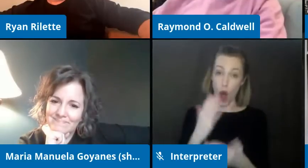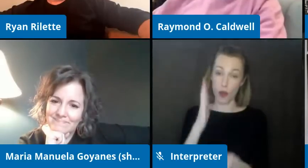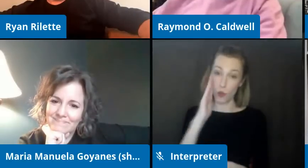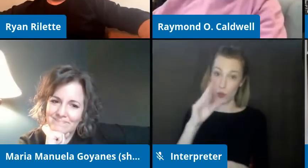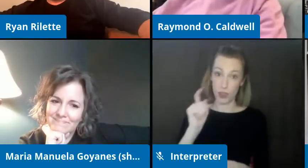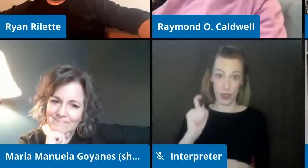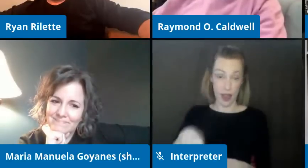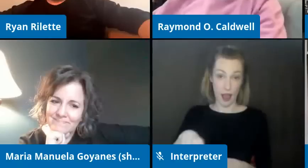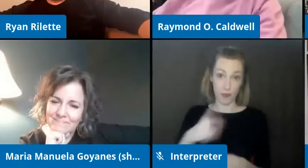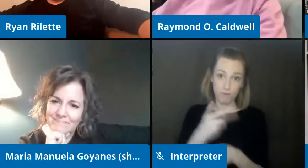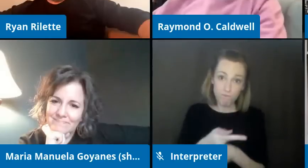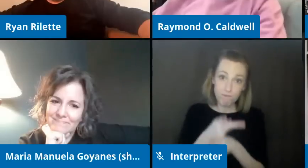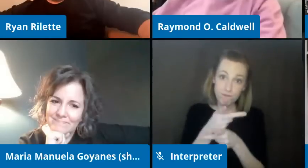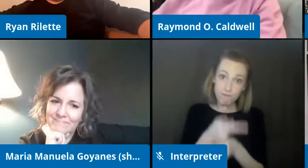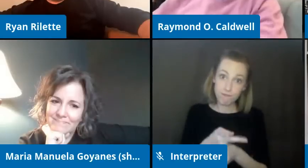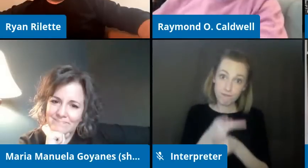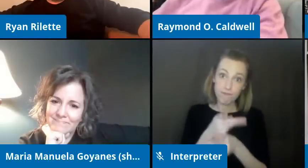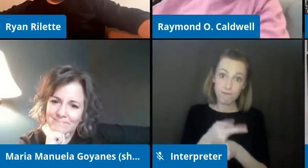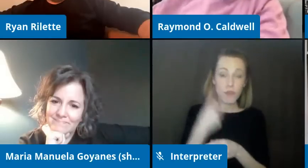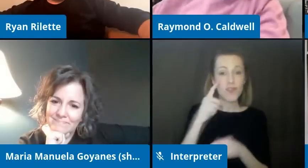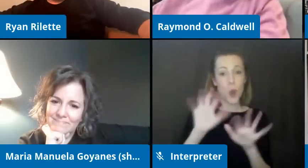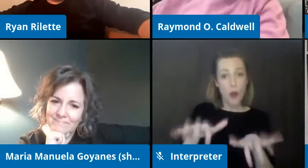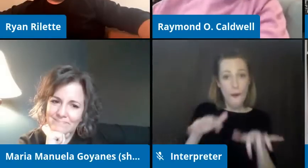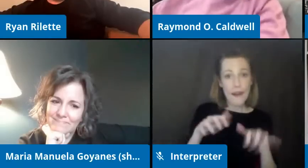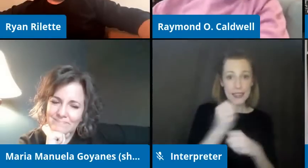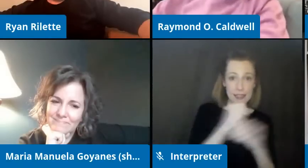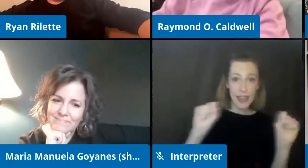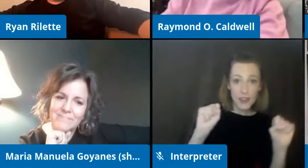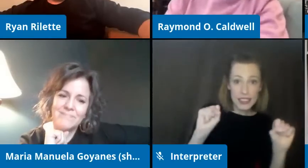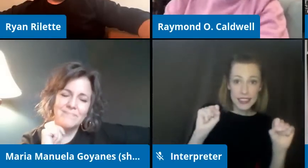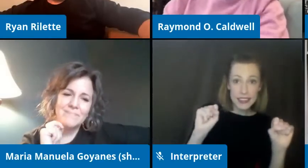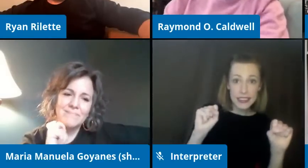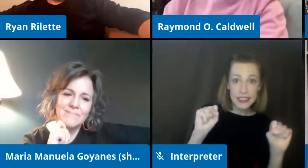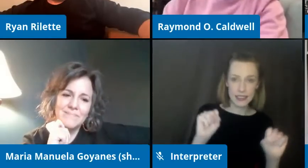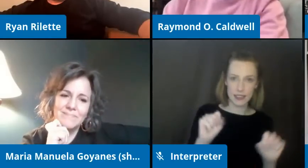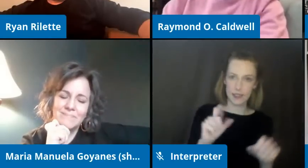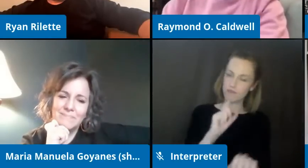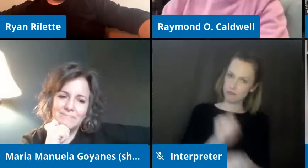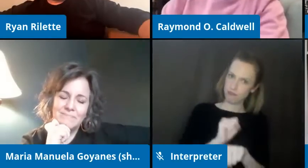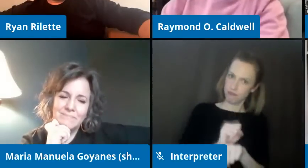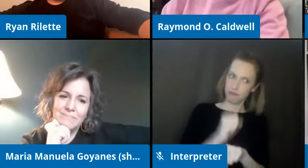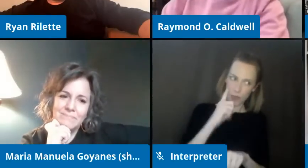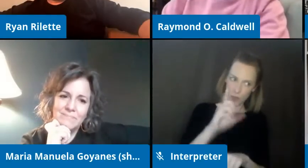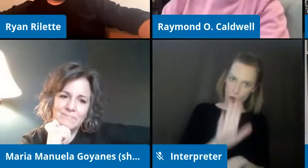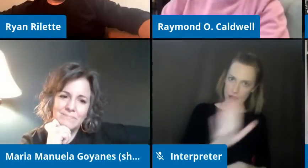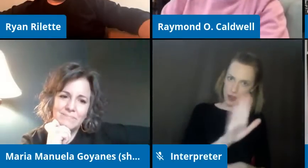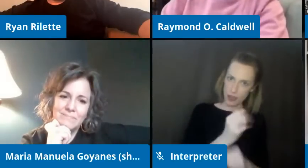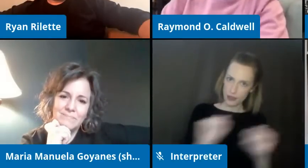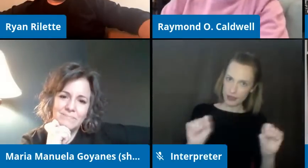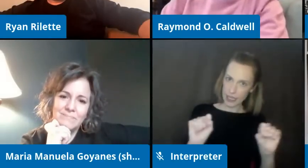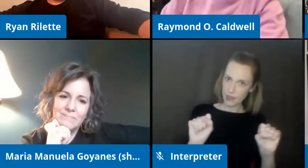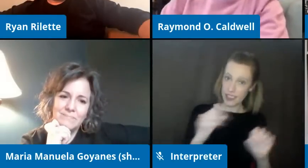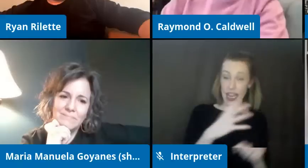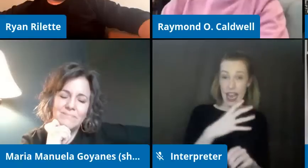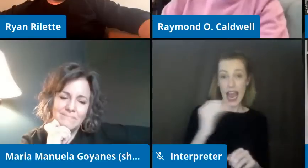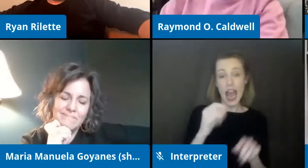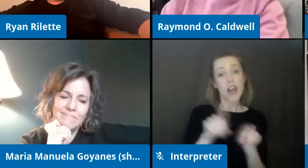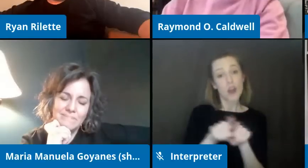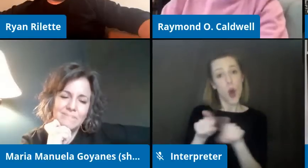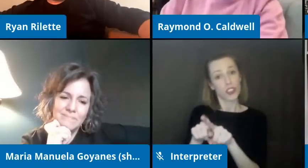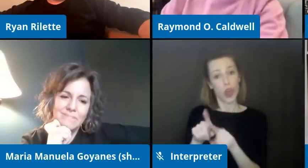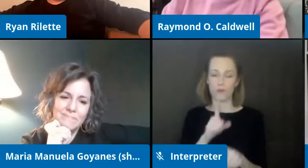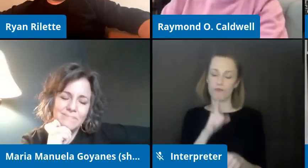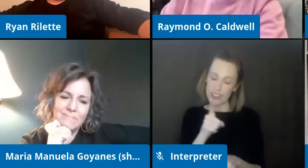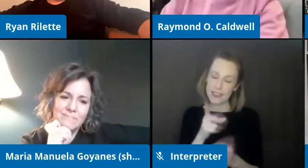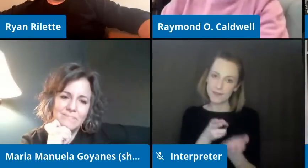for audience safety, legitimate audience safety, and also, let's face it, the perception of audience safety, because